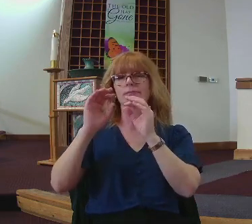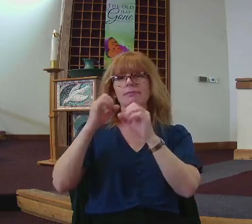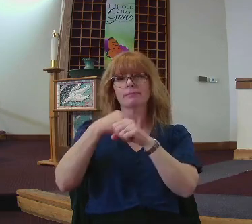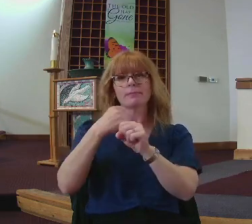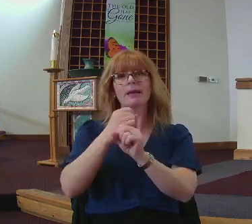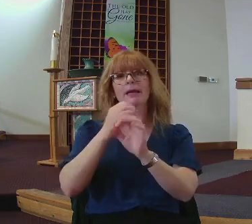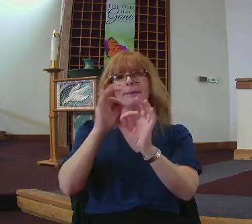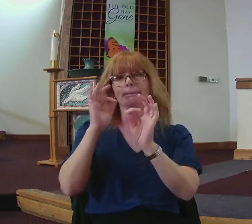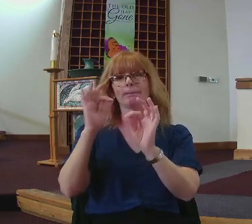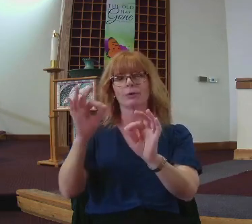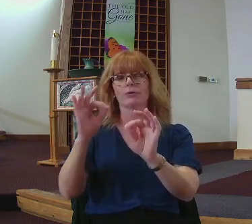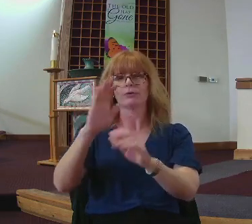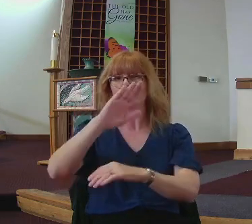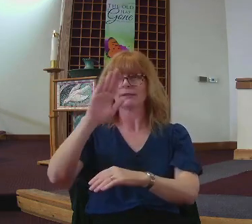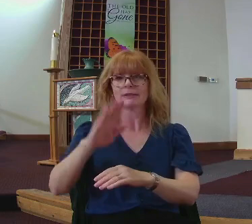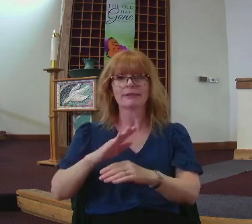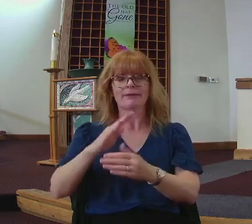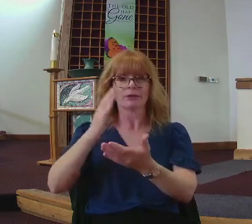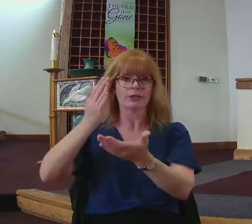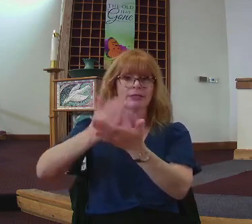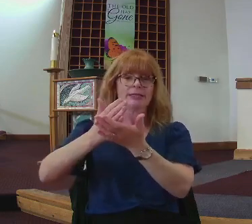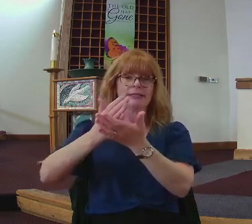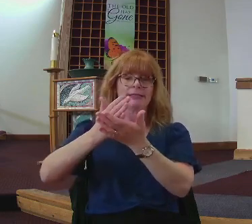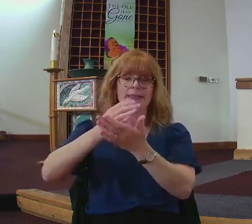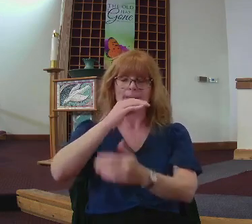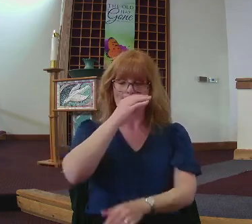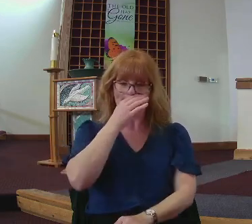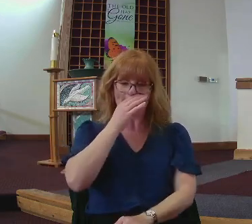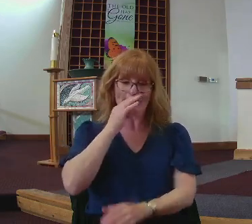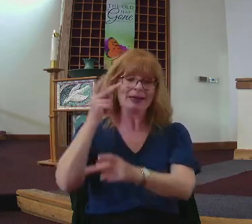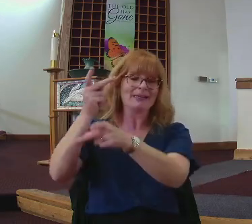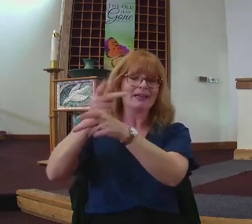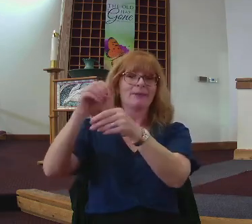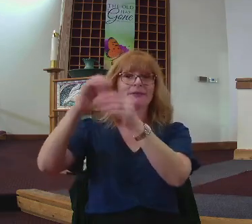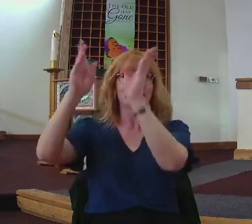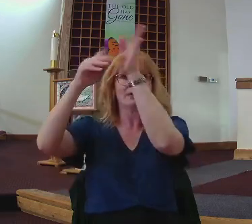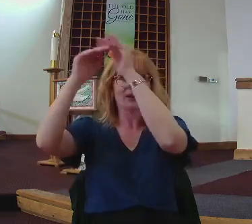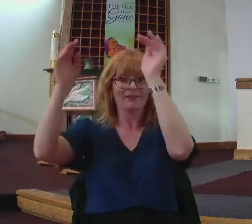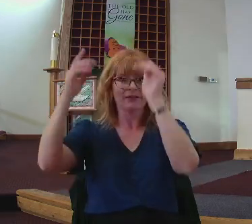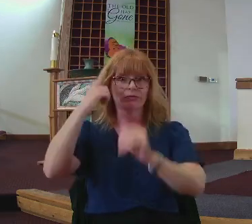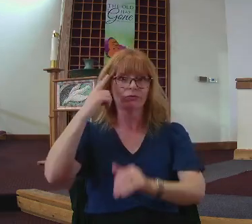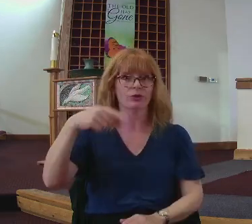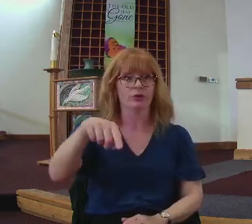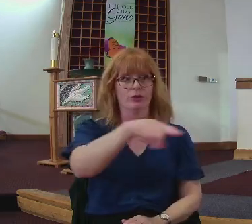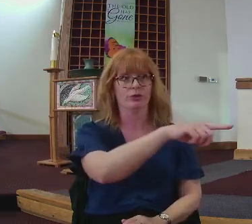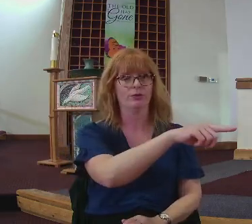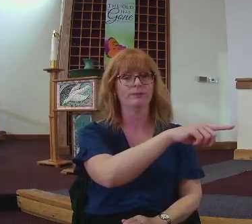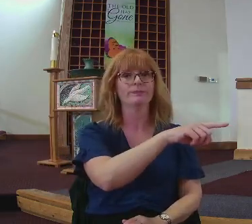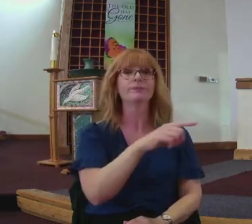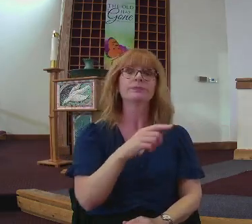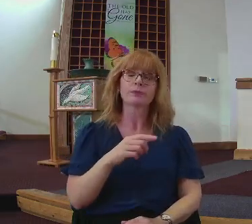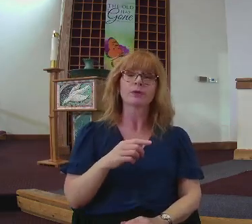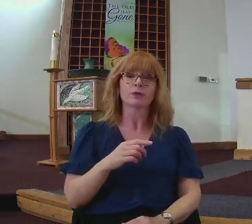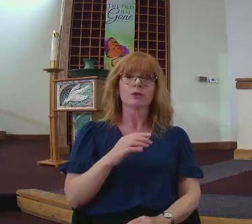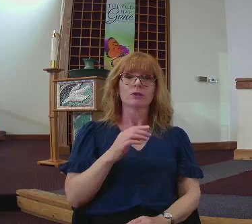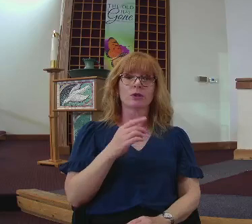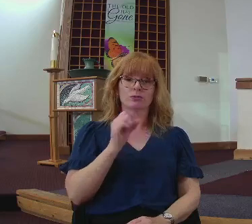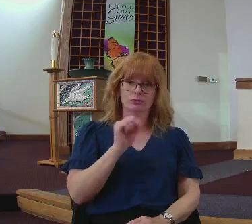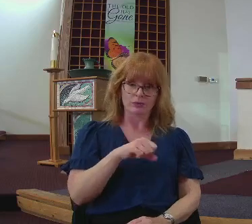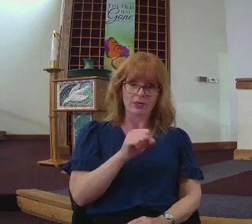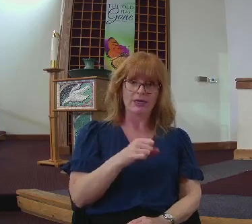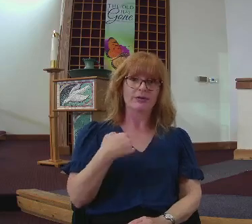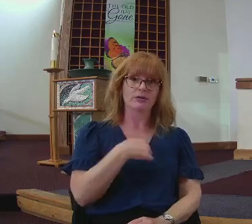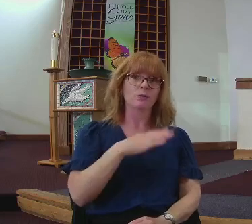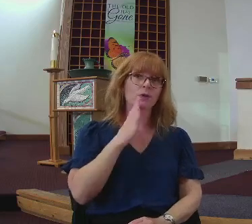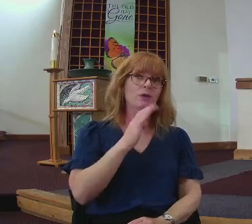you. You see, the Christian faith claims that yes, we shall suffer, and yes,